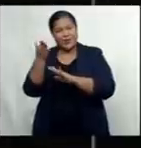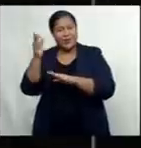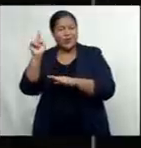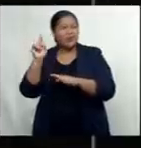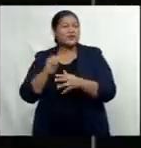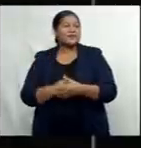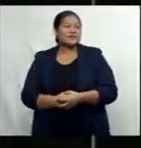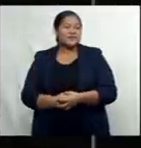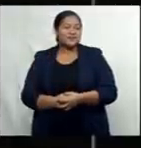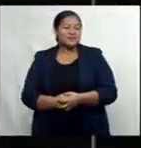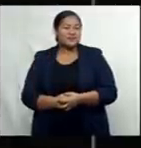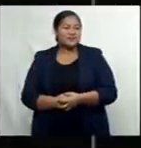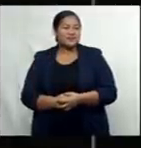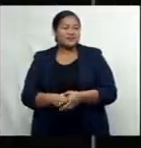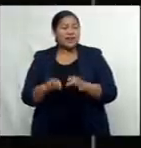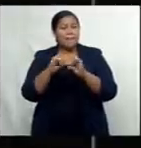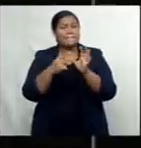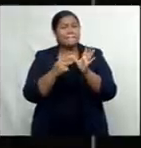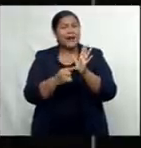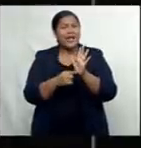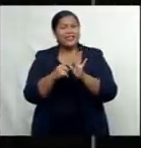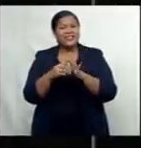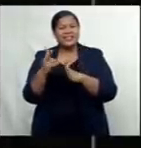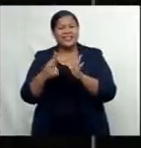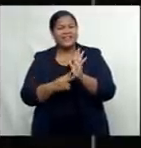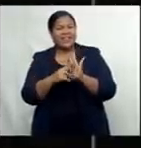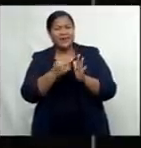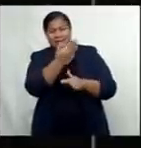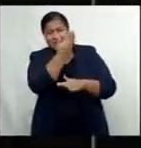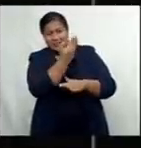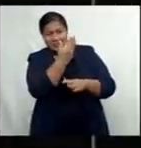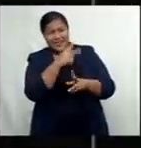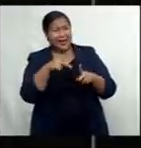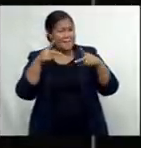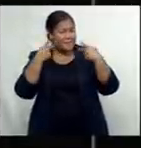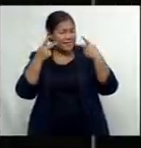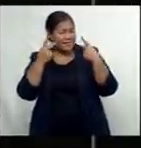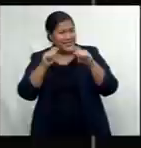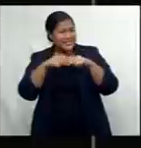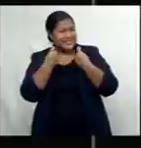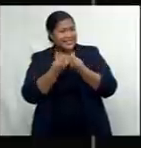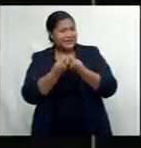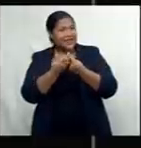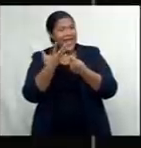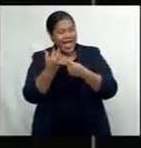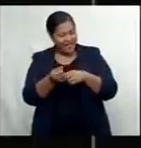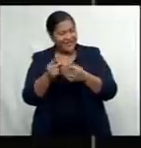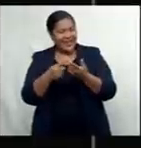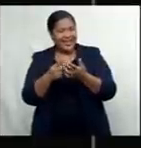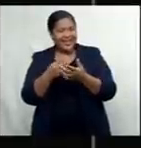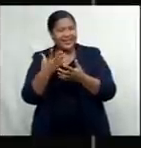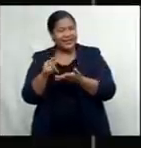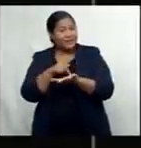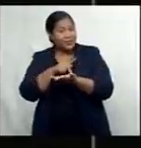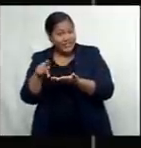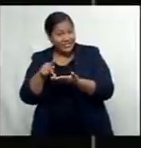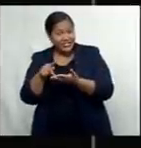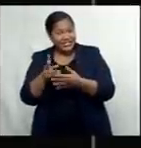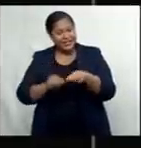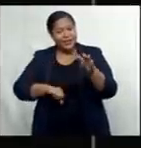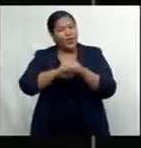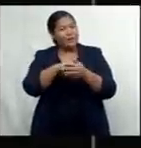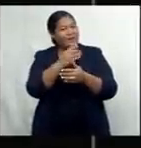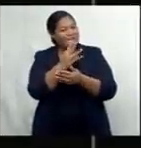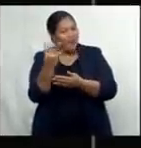Sports. Fiji Bati forward William Kikau and the Penrith Panthers have secured their spot in the NRL top 4.